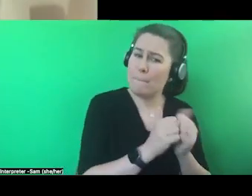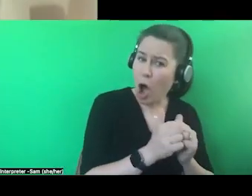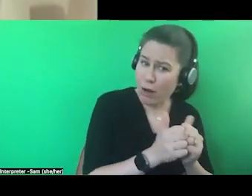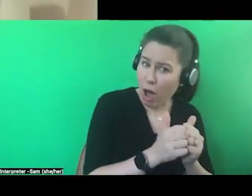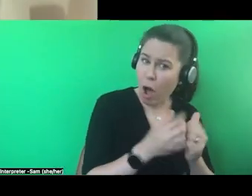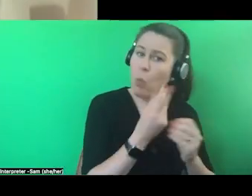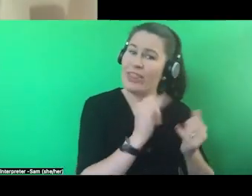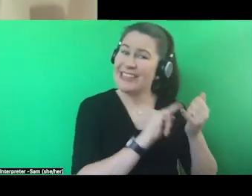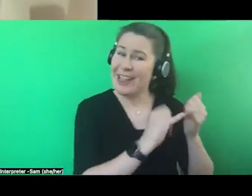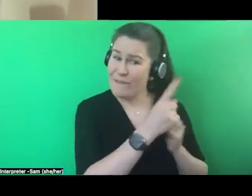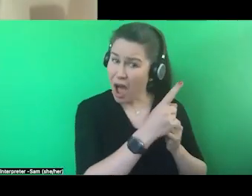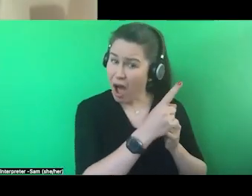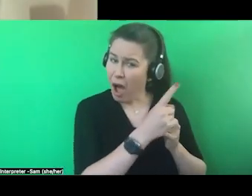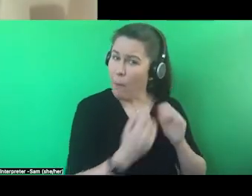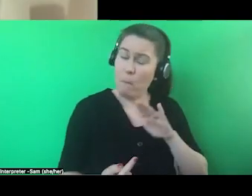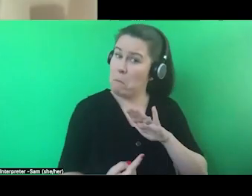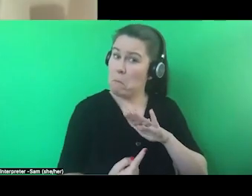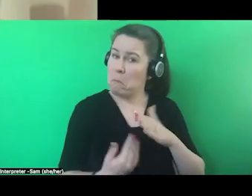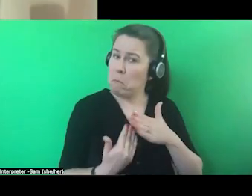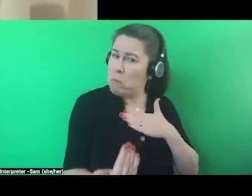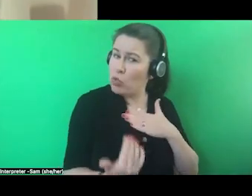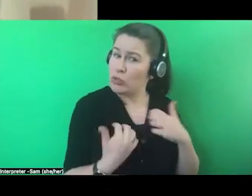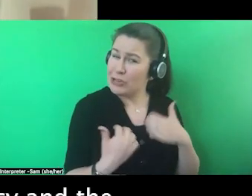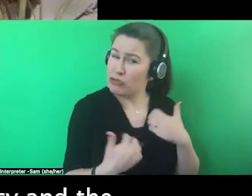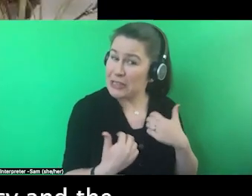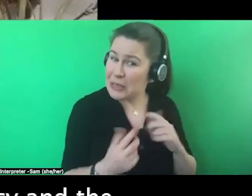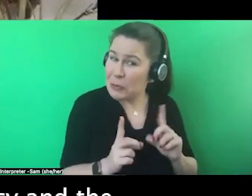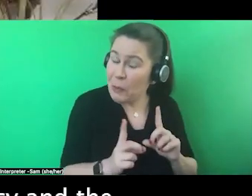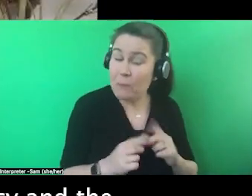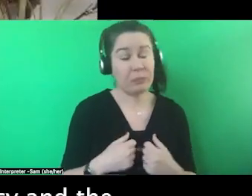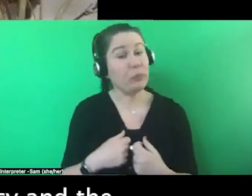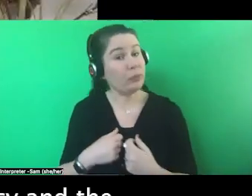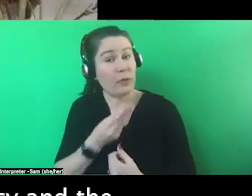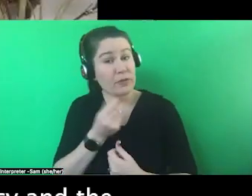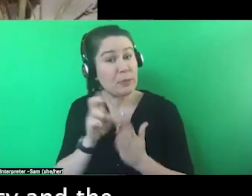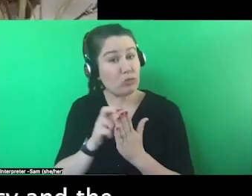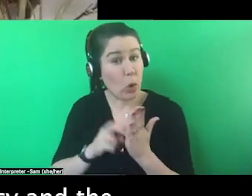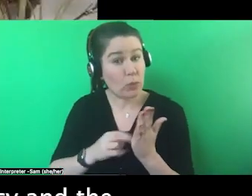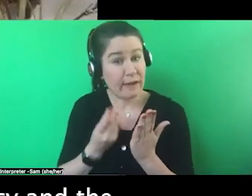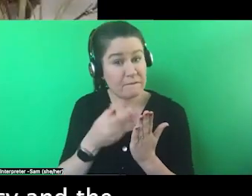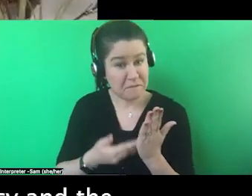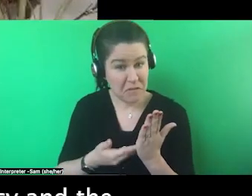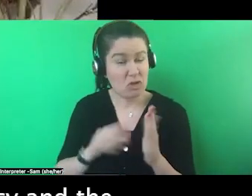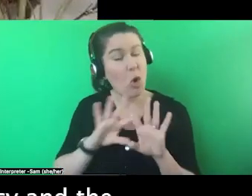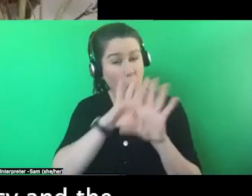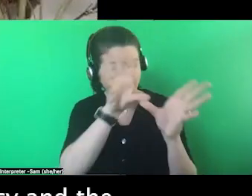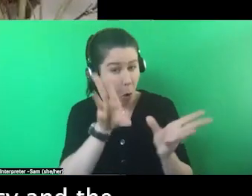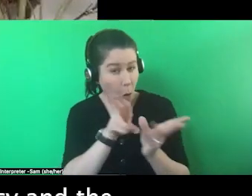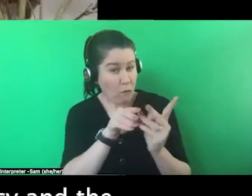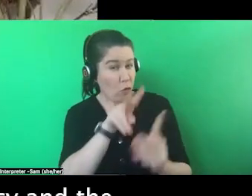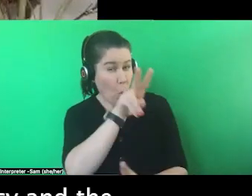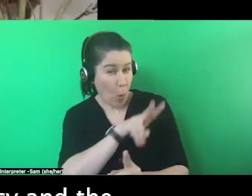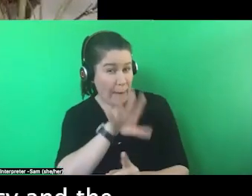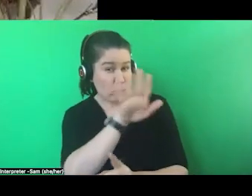Sylvia? Can you hear me, Claire? Yes. I've got a few notes here. So my overall impressions of the residency